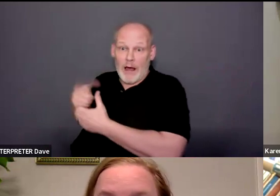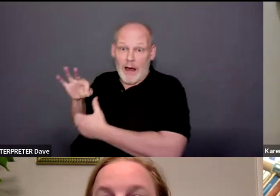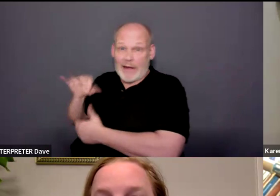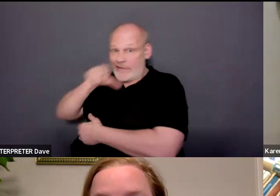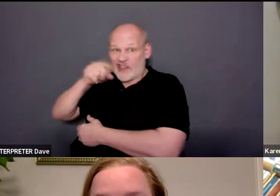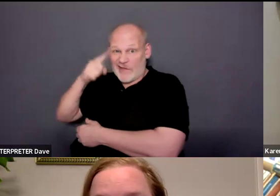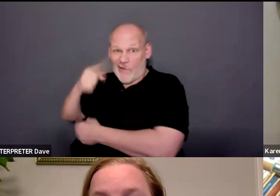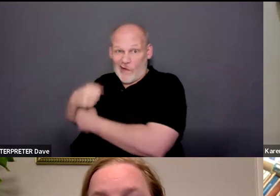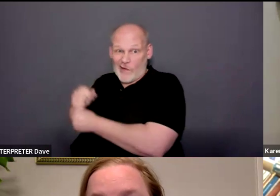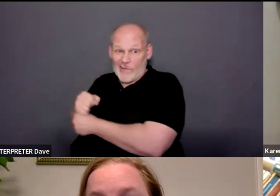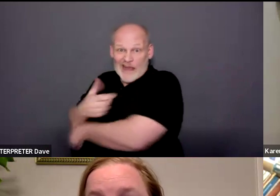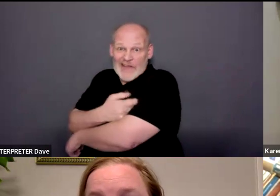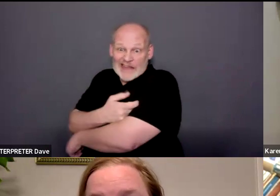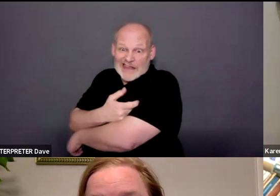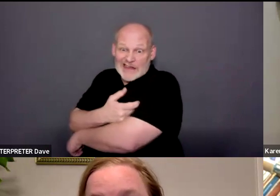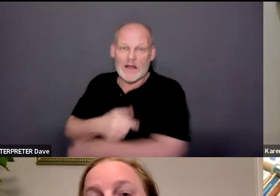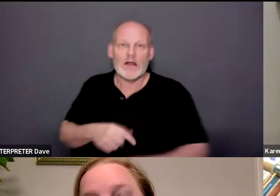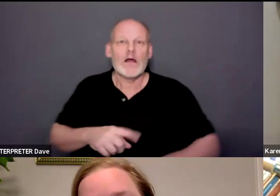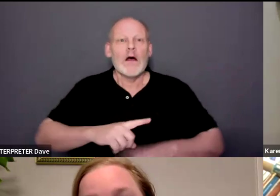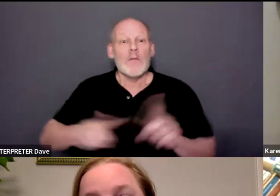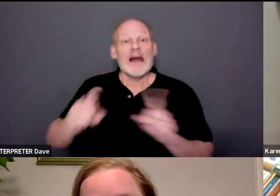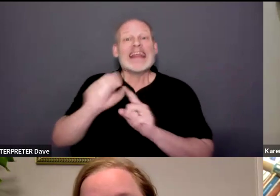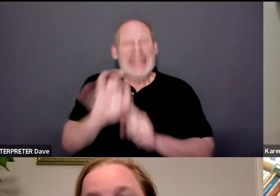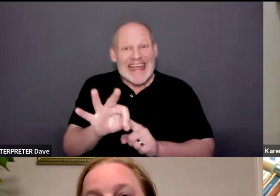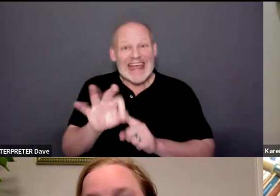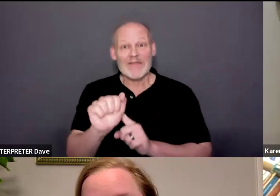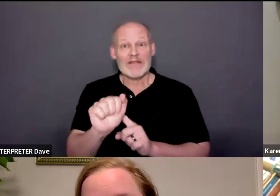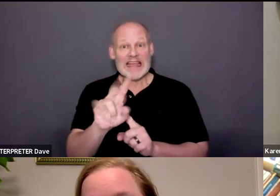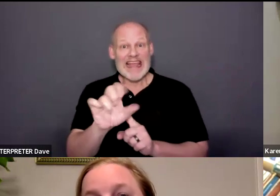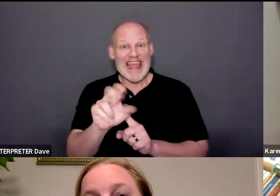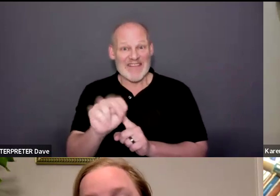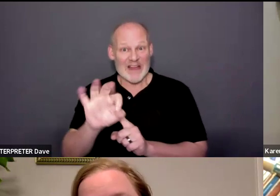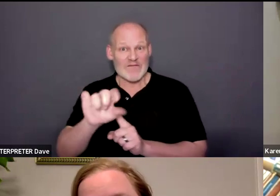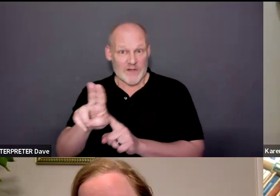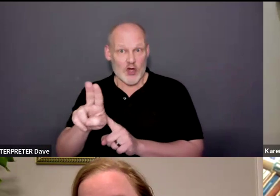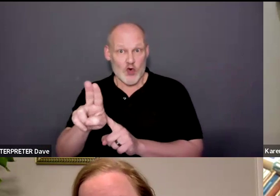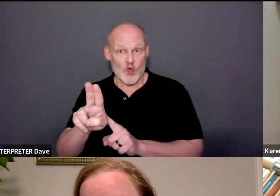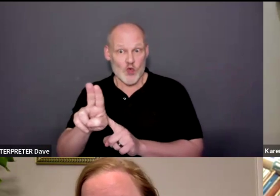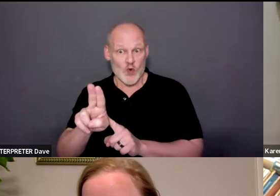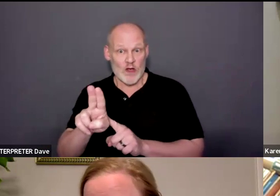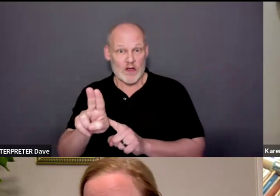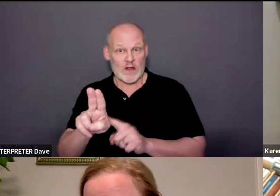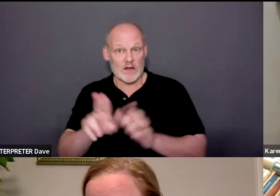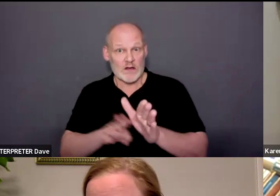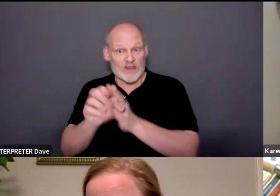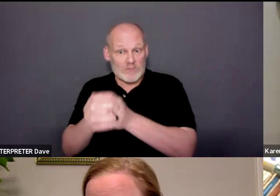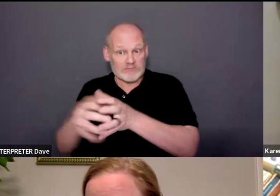influenza becomes an issue, as it has in previous years, the price of eggs and poultry does go up.